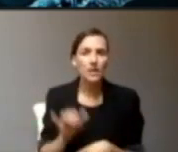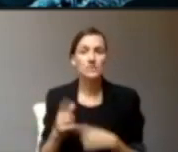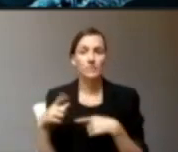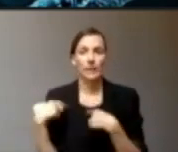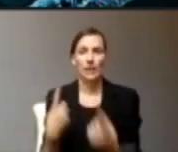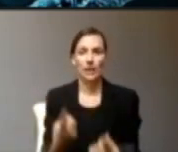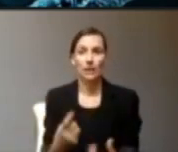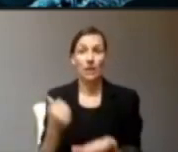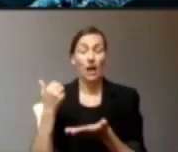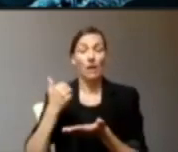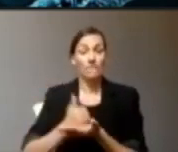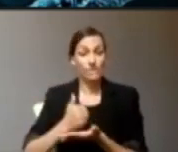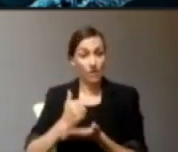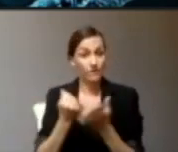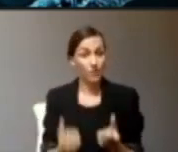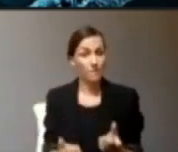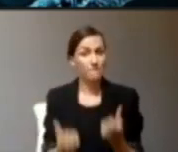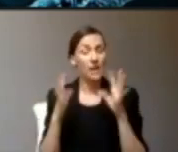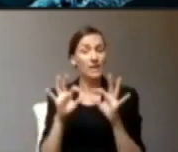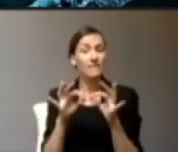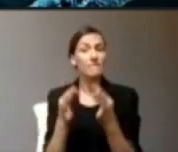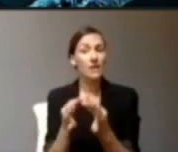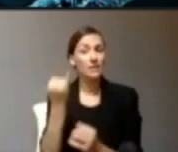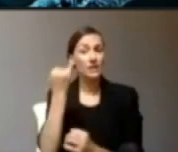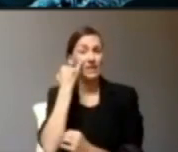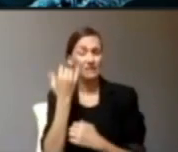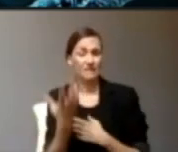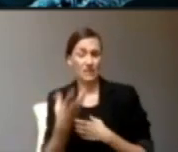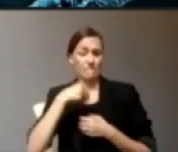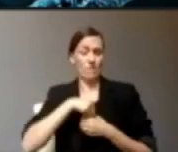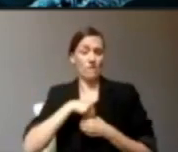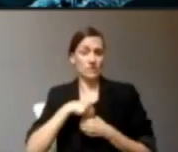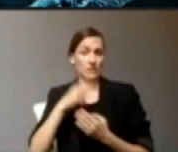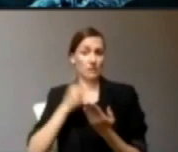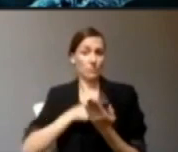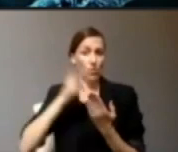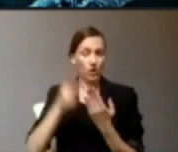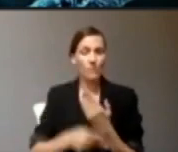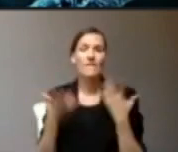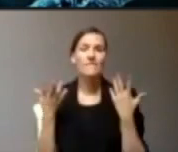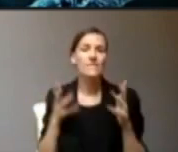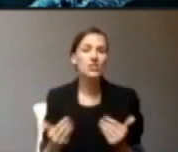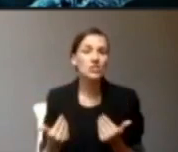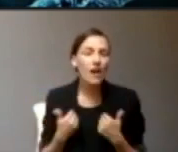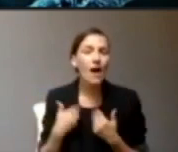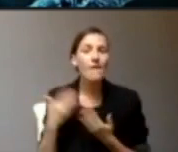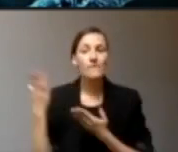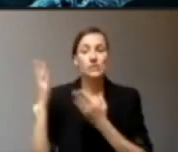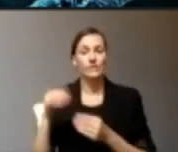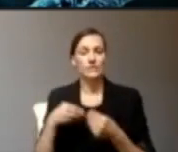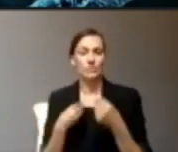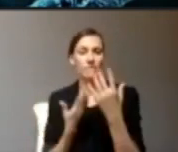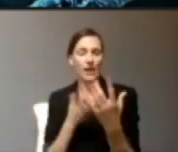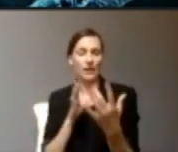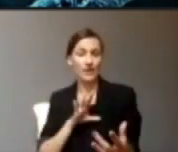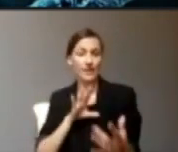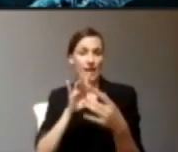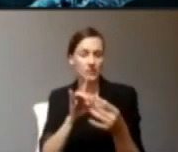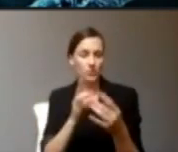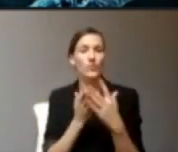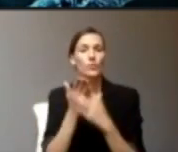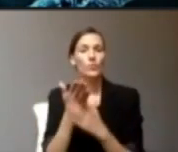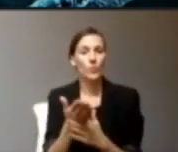been helpful for many of these families that they're in our program, because they already have a service provider that they're connected through the